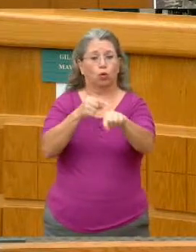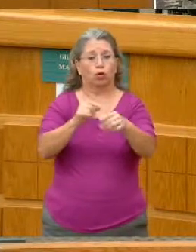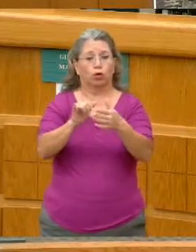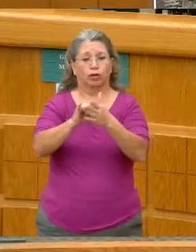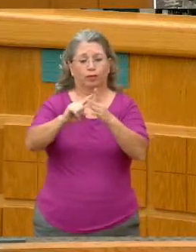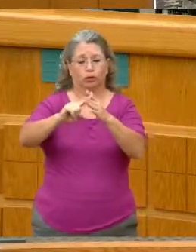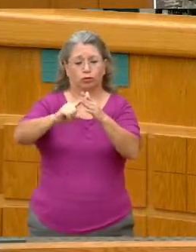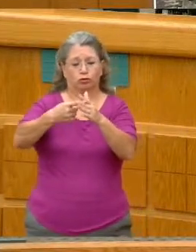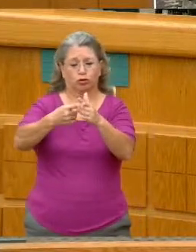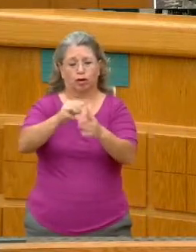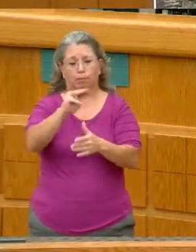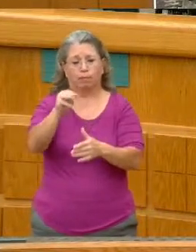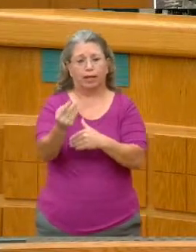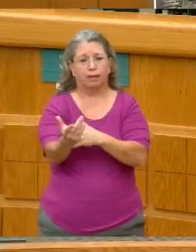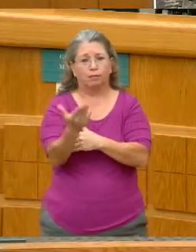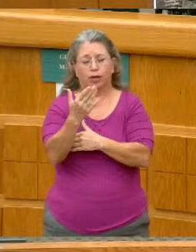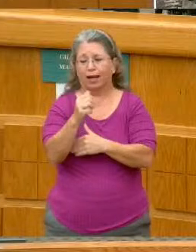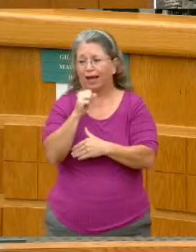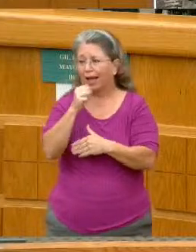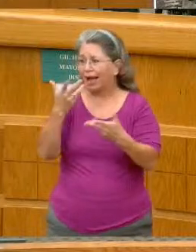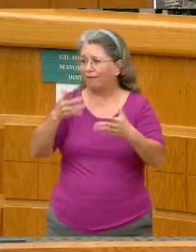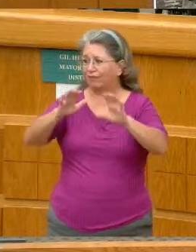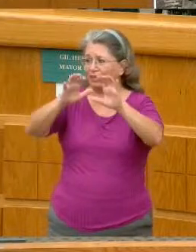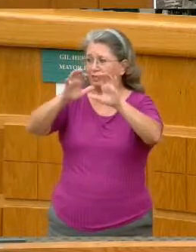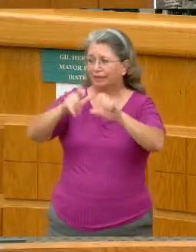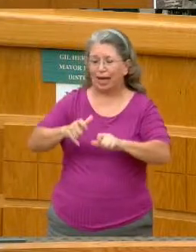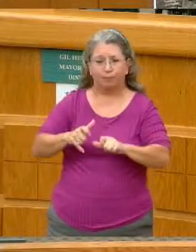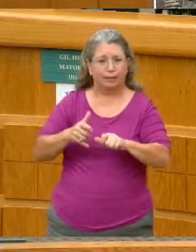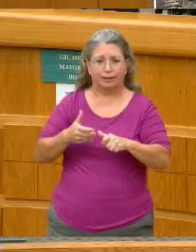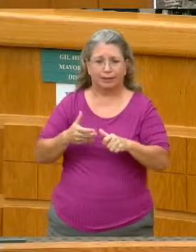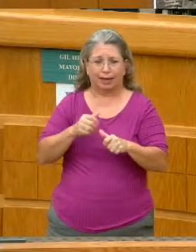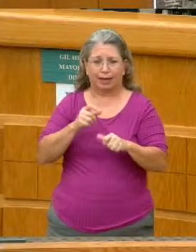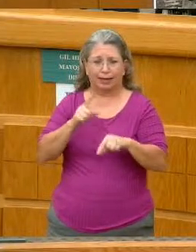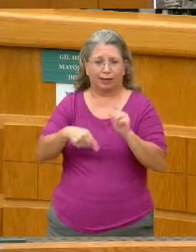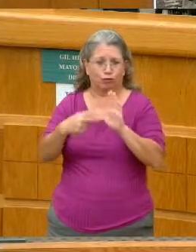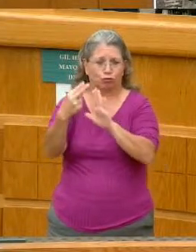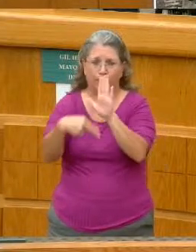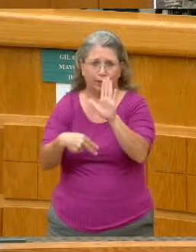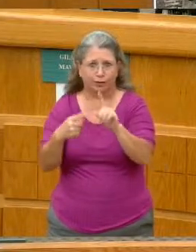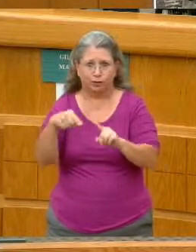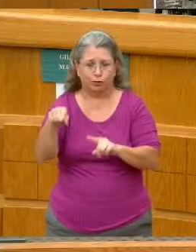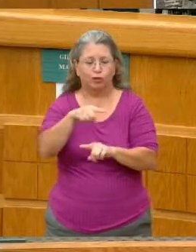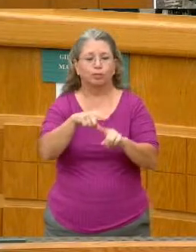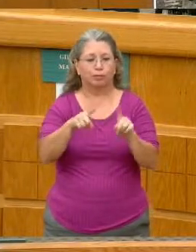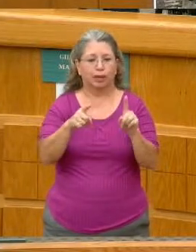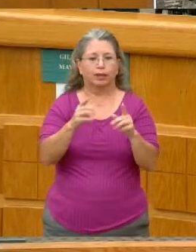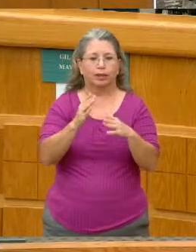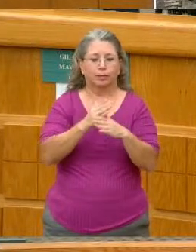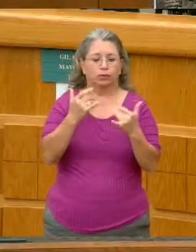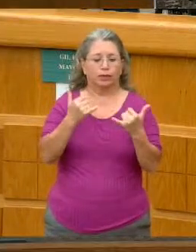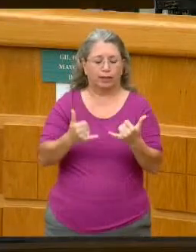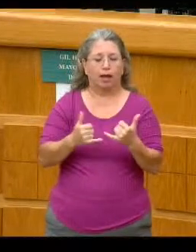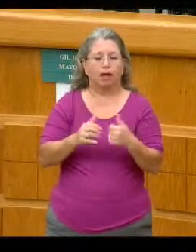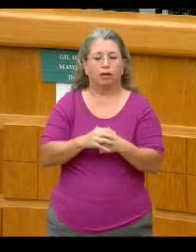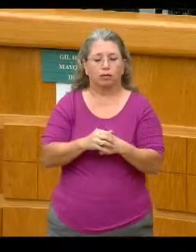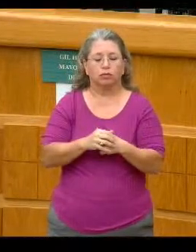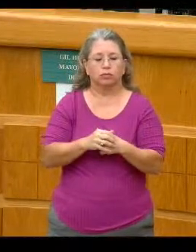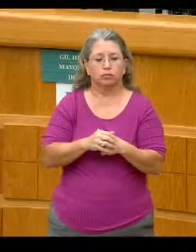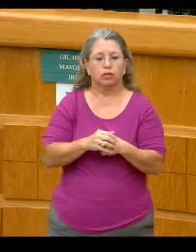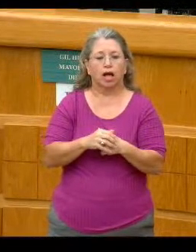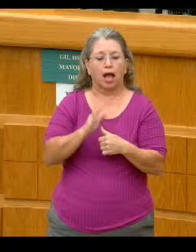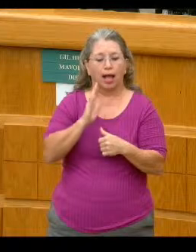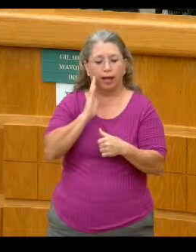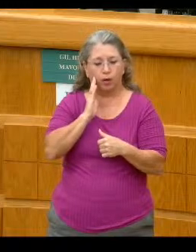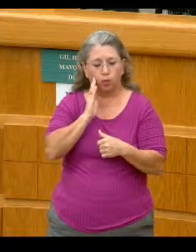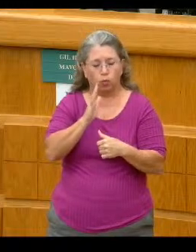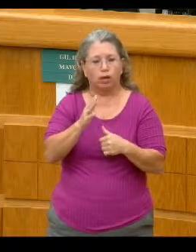not even in my hands yet, but sometime between now and Monday morning, I will be, and vehicular access is going